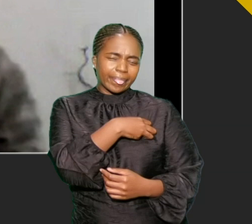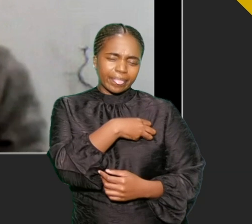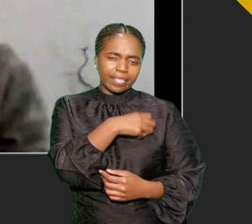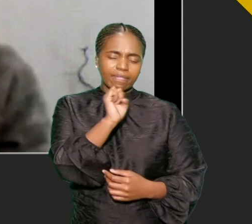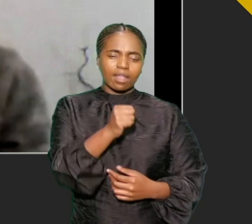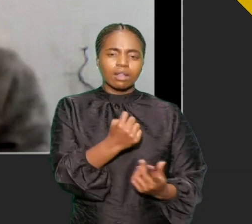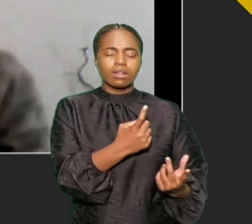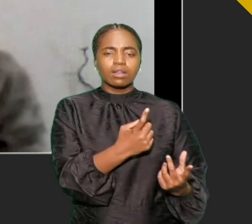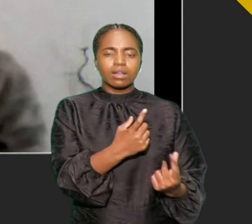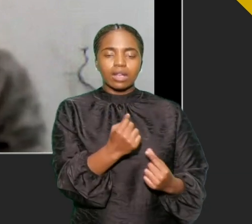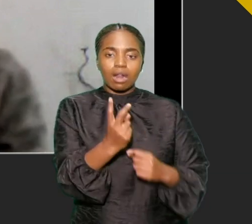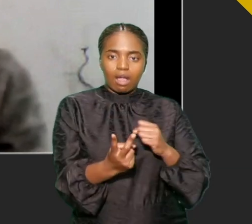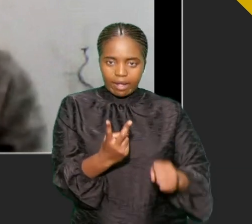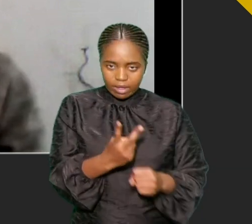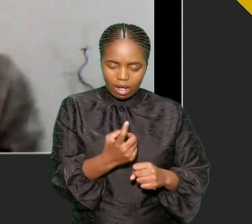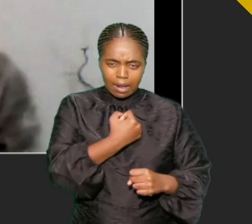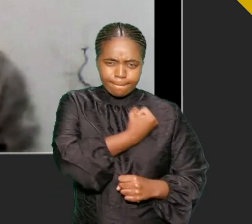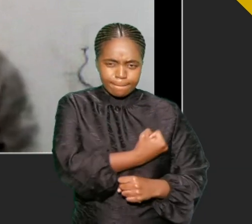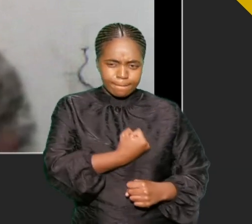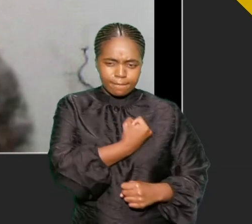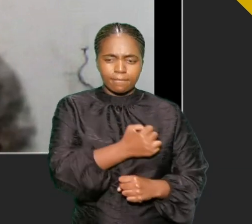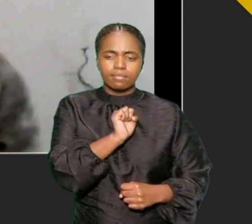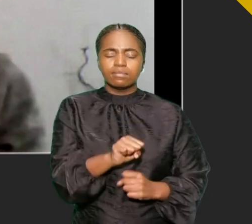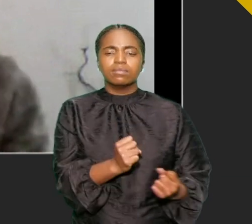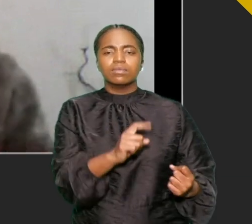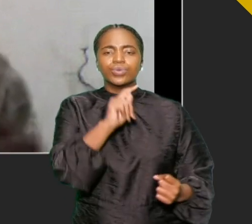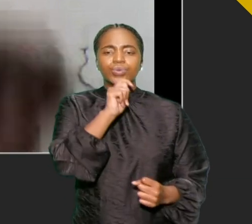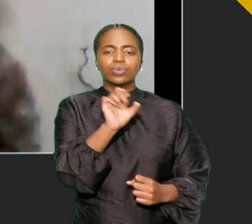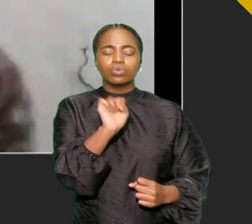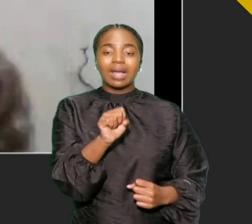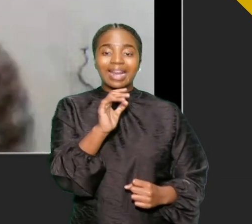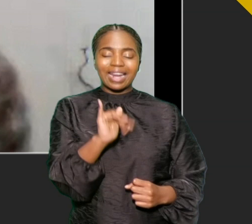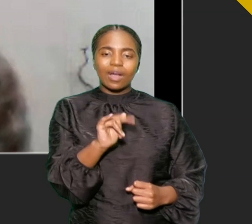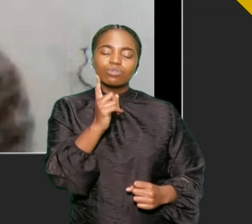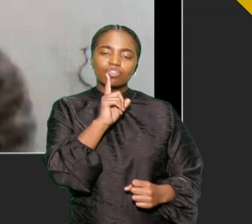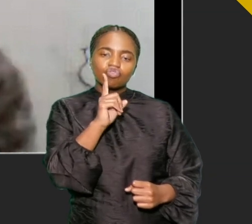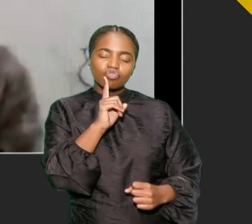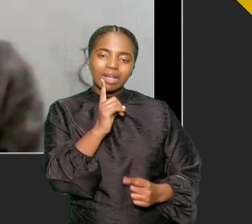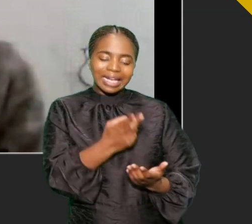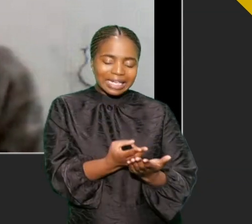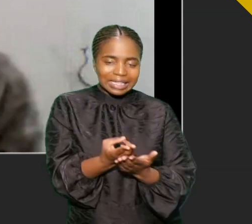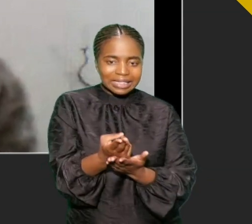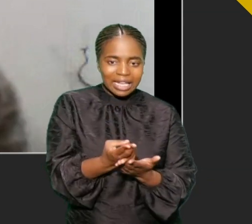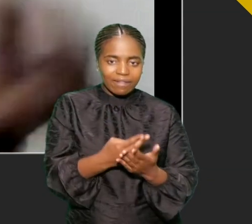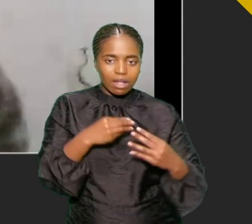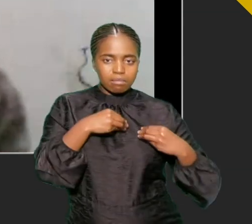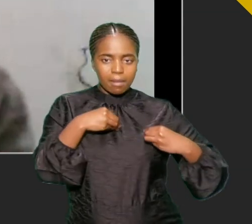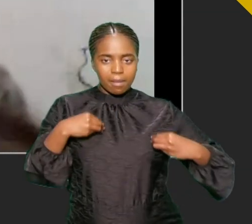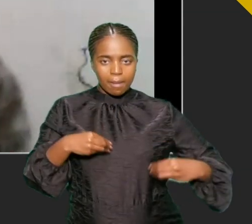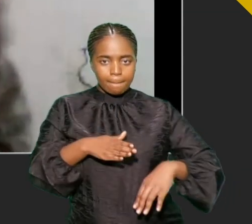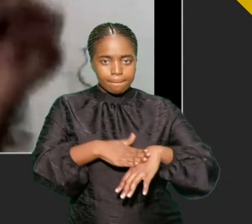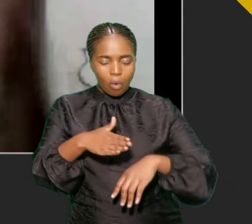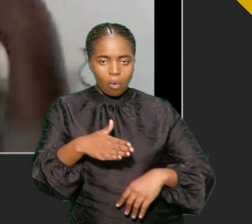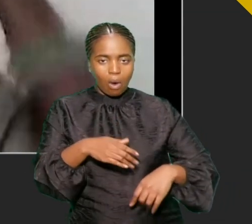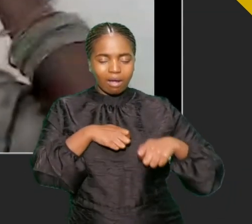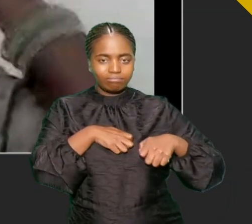mammogram concluded that it was lumps, and now they have to check if they are malignant. And they have to check, and